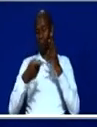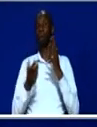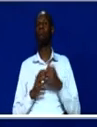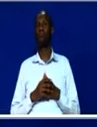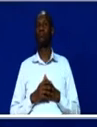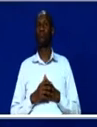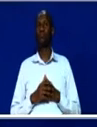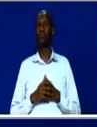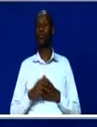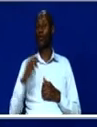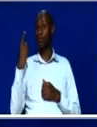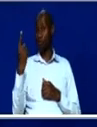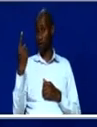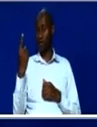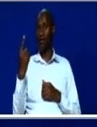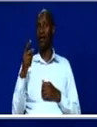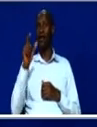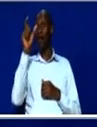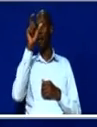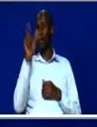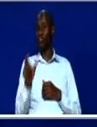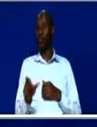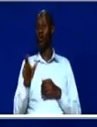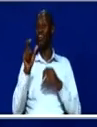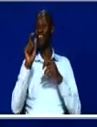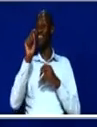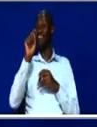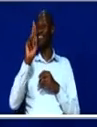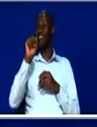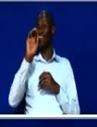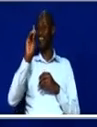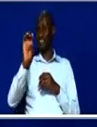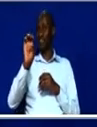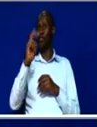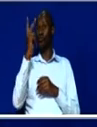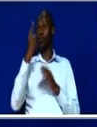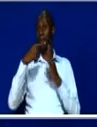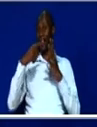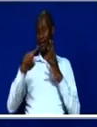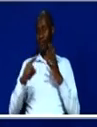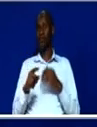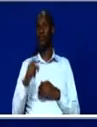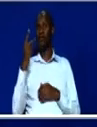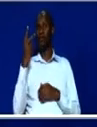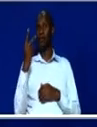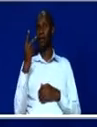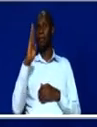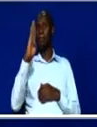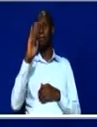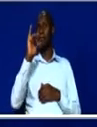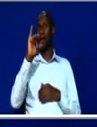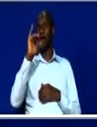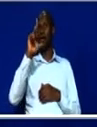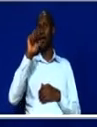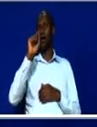following. Roman 1, regional trade, which is allocated 2 marks, and Roman 2, bilateral